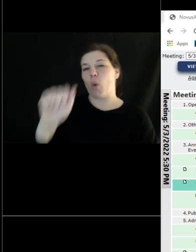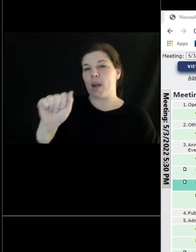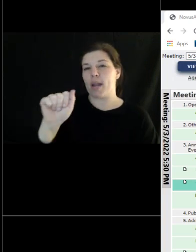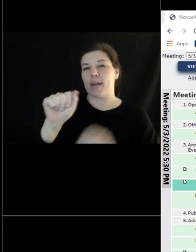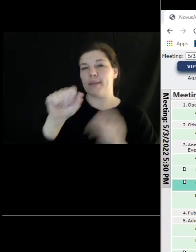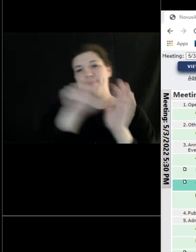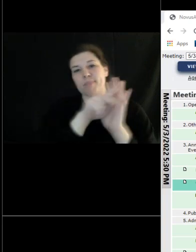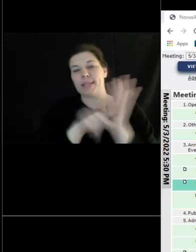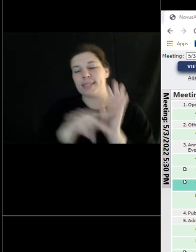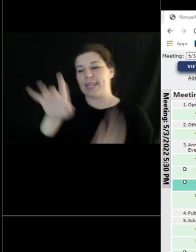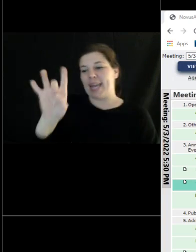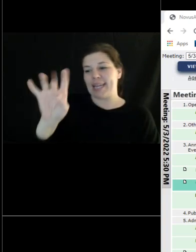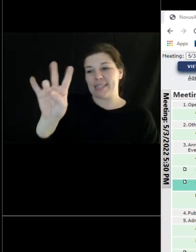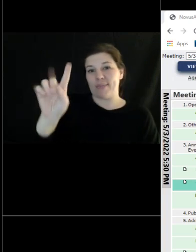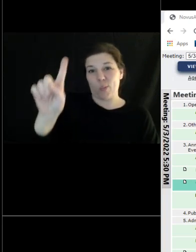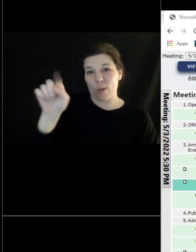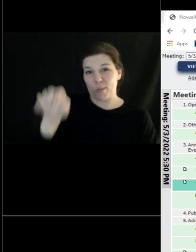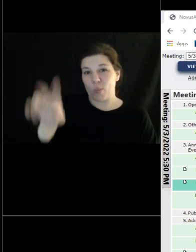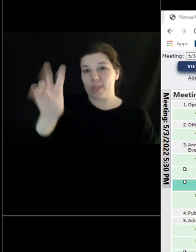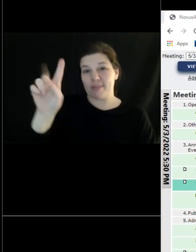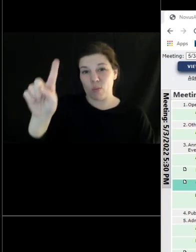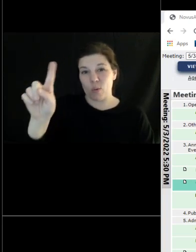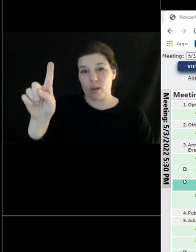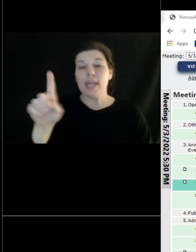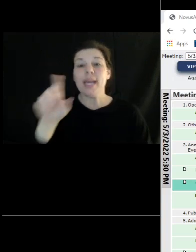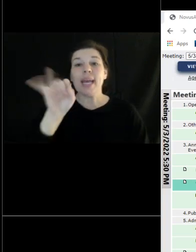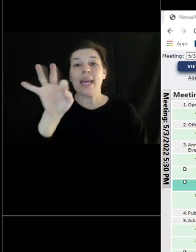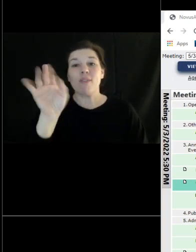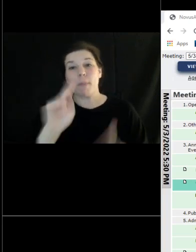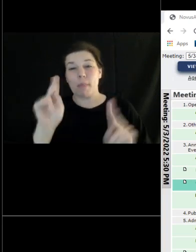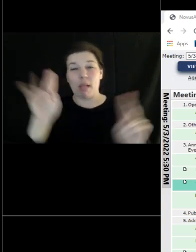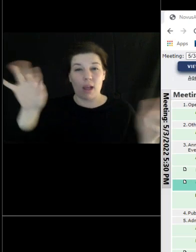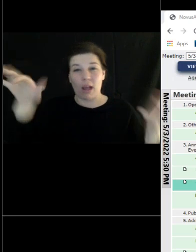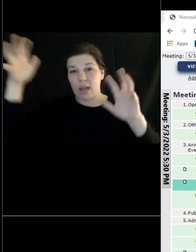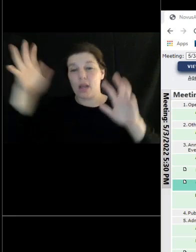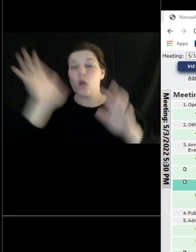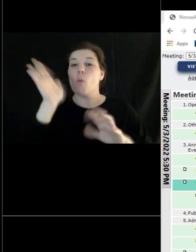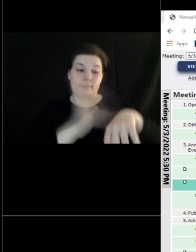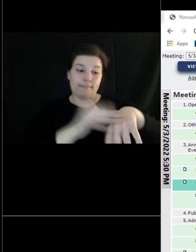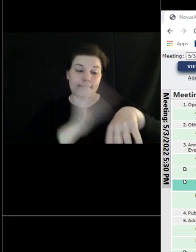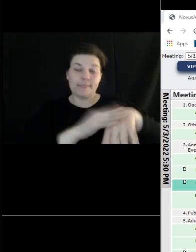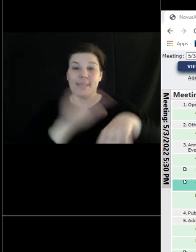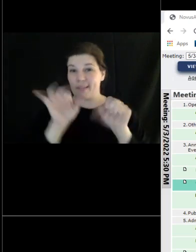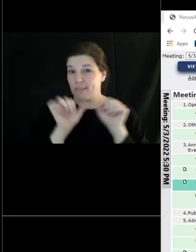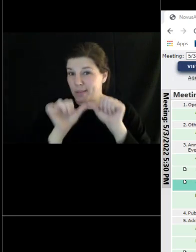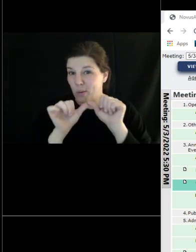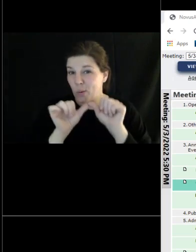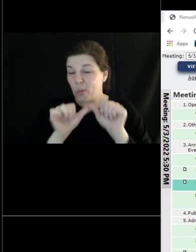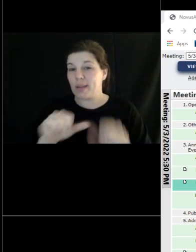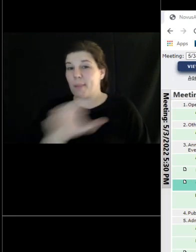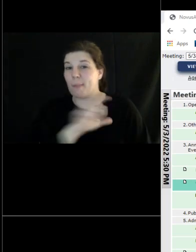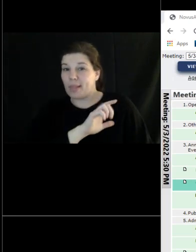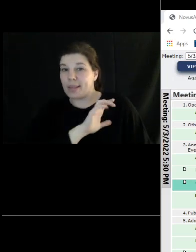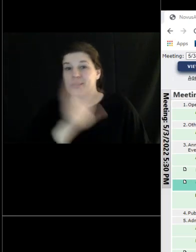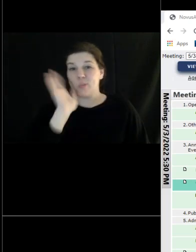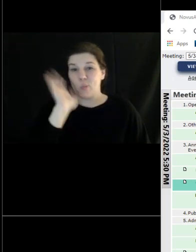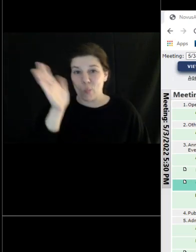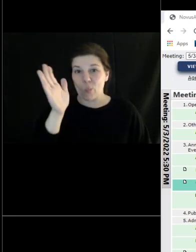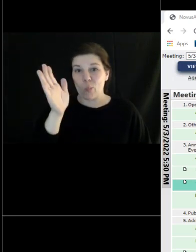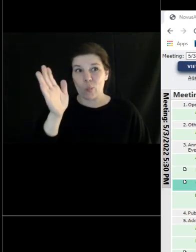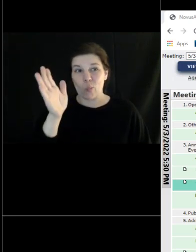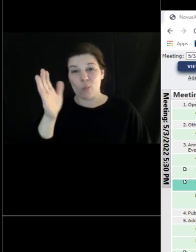871.01. Disruptive behavior will receive a warning, and should disruptions persist, the Sergeant at Arms will be directed to take